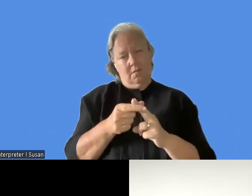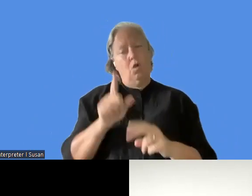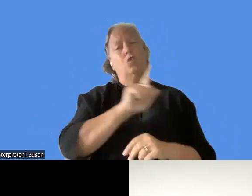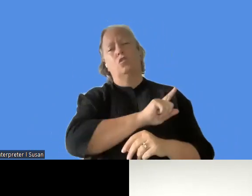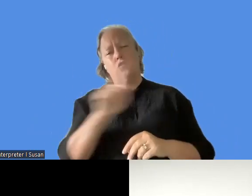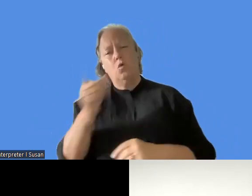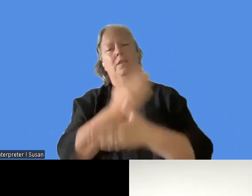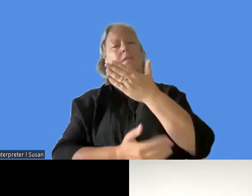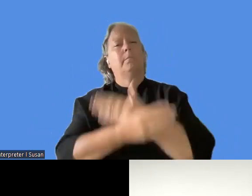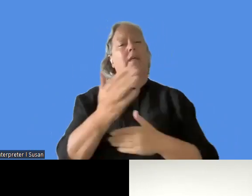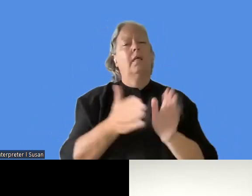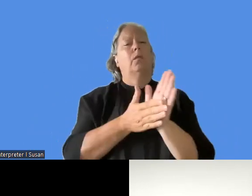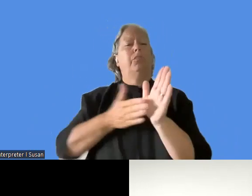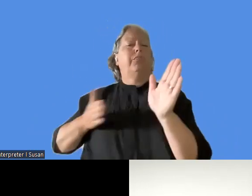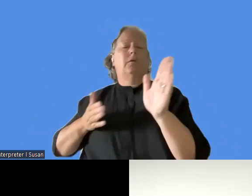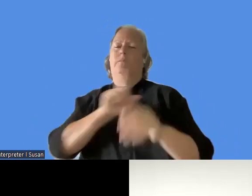prosperity.